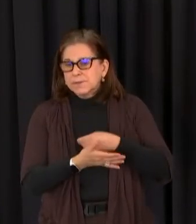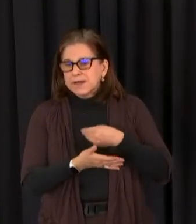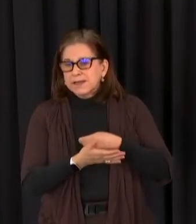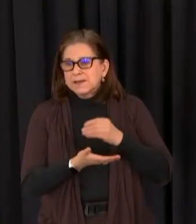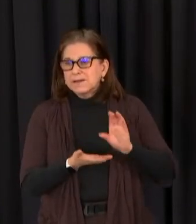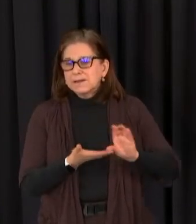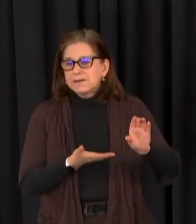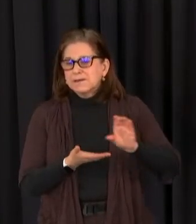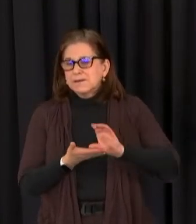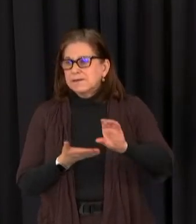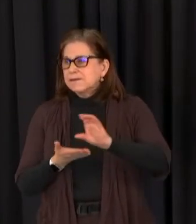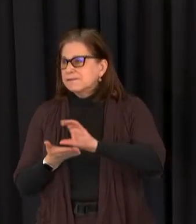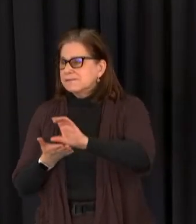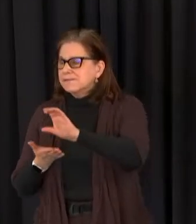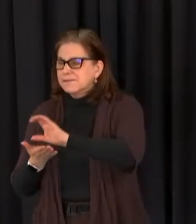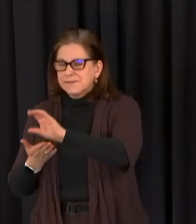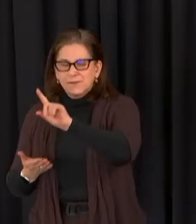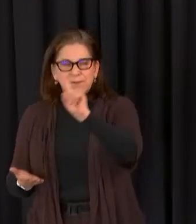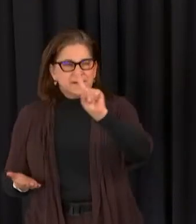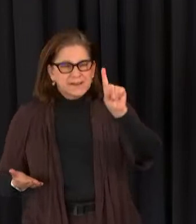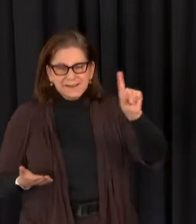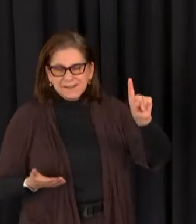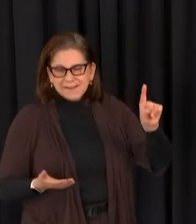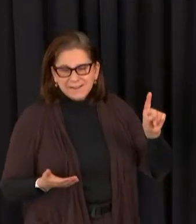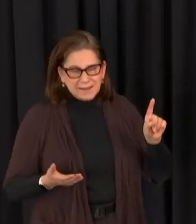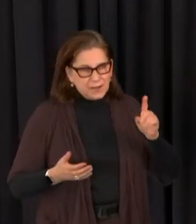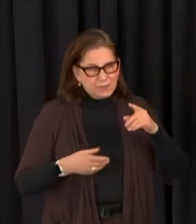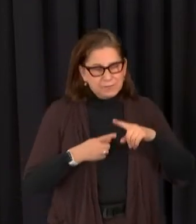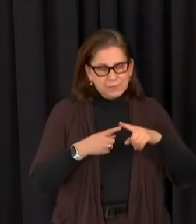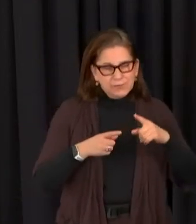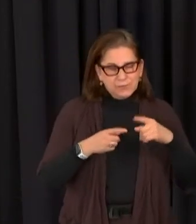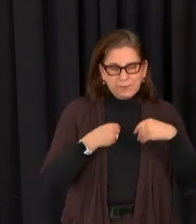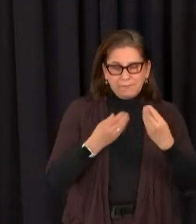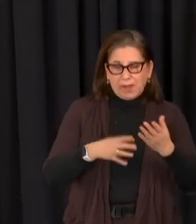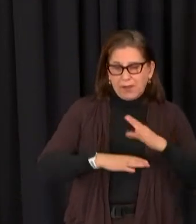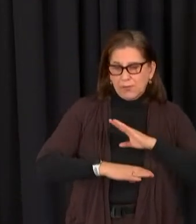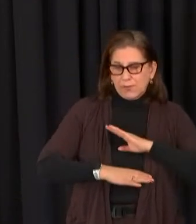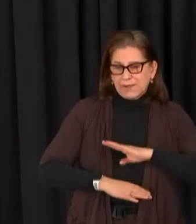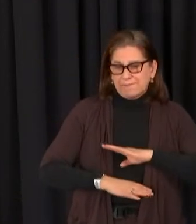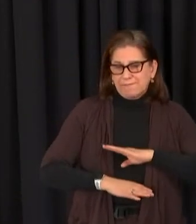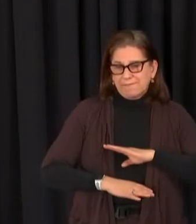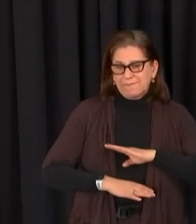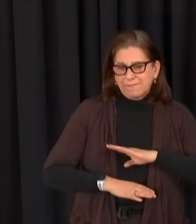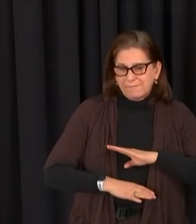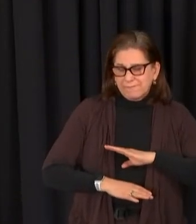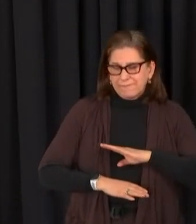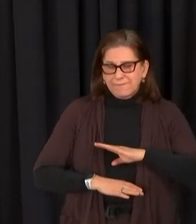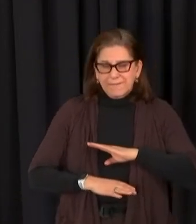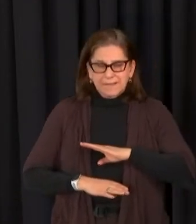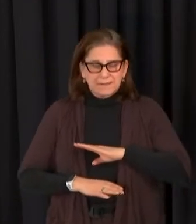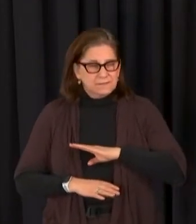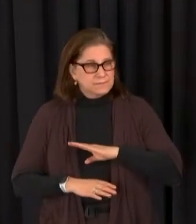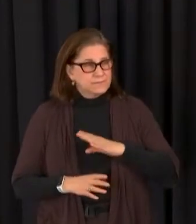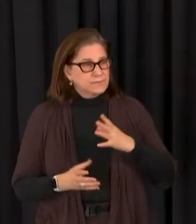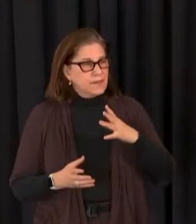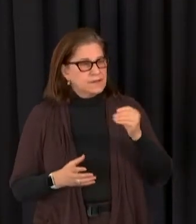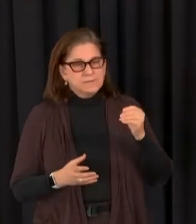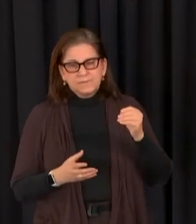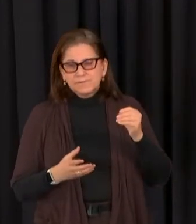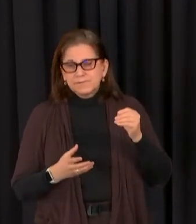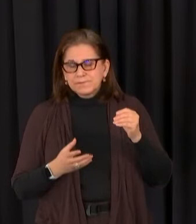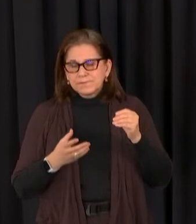those funds are invested in the relief kind of portion of where we are with this